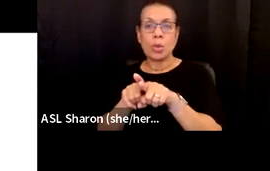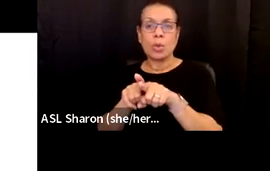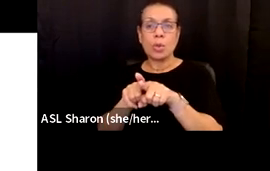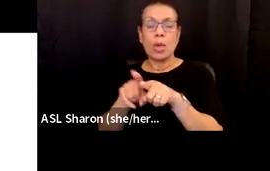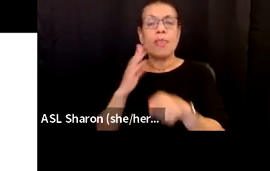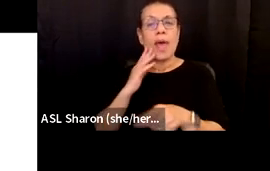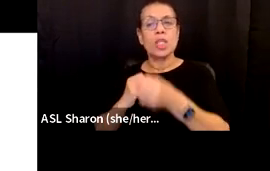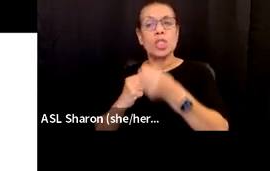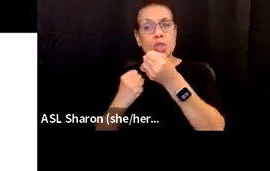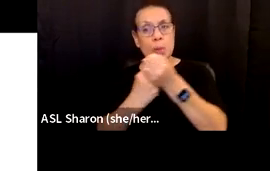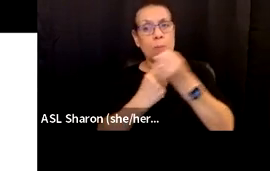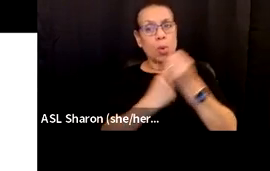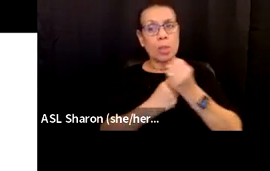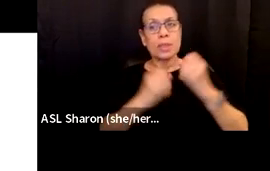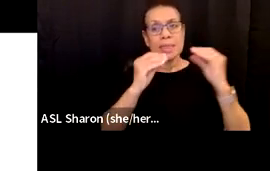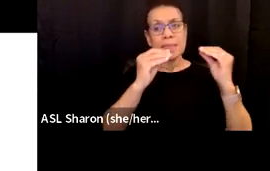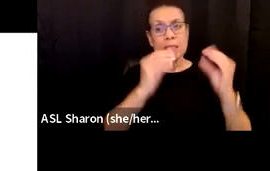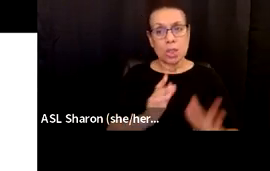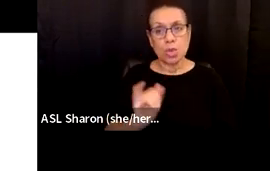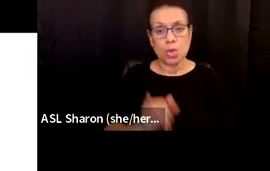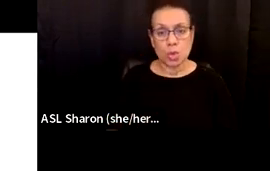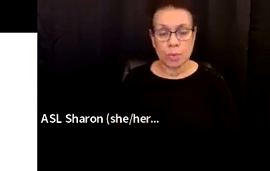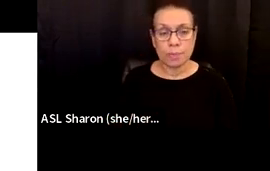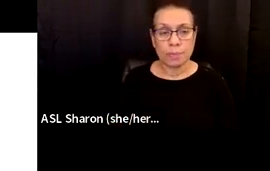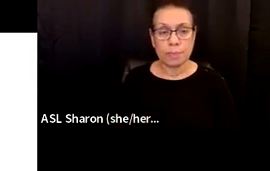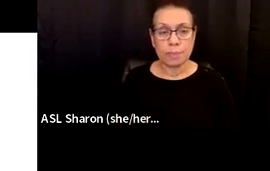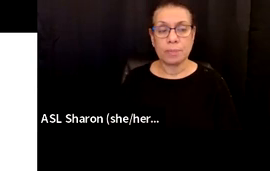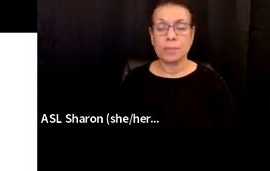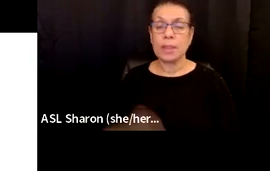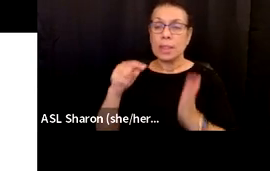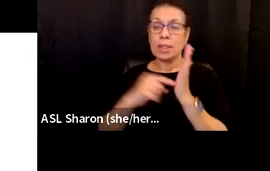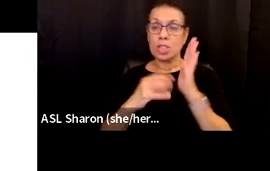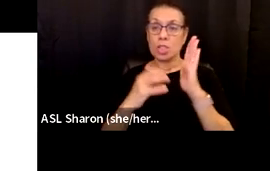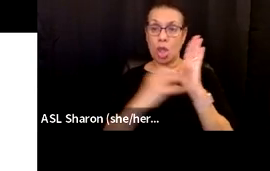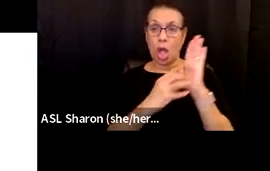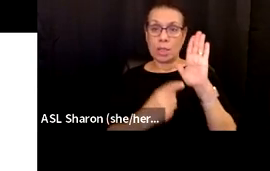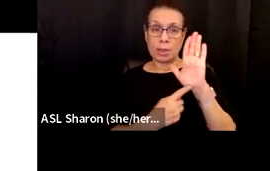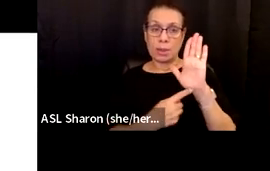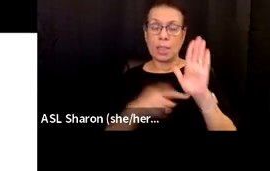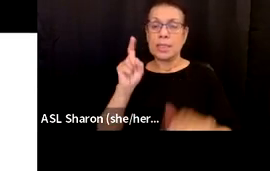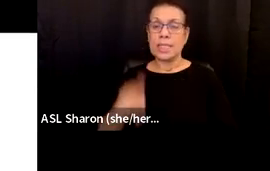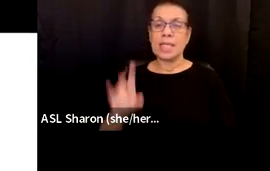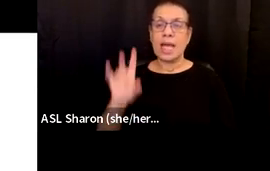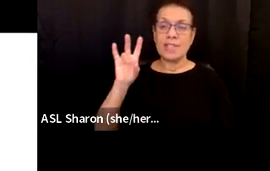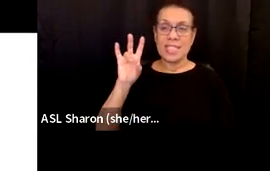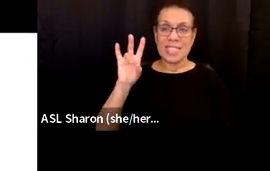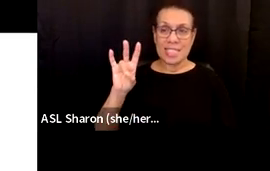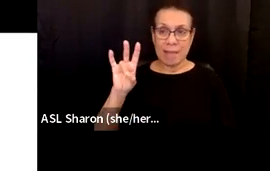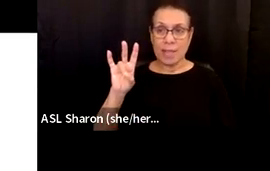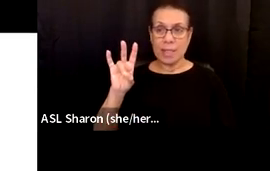supportive of our educators and this clause in the contract requires there to be seven appointments of an intervention